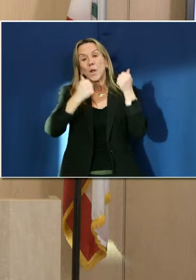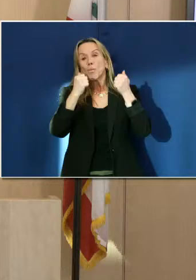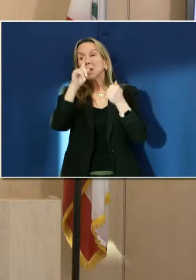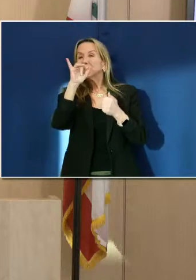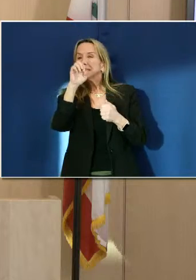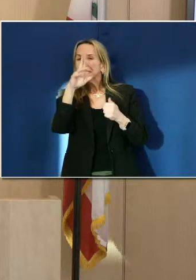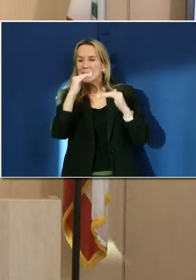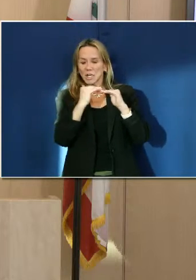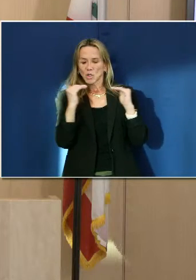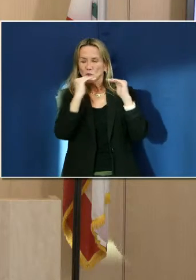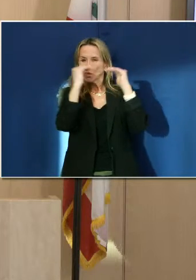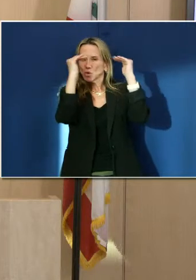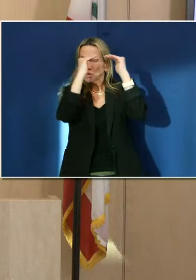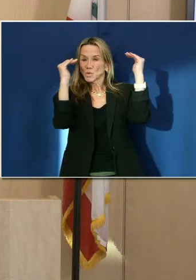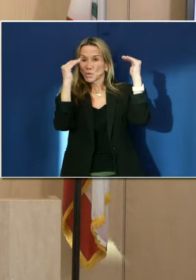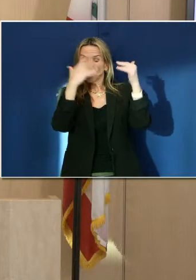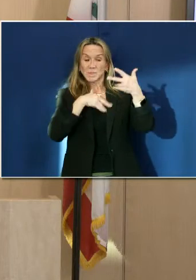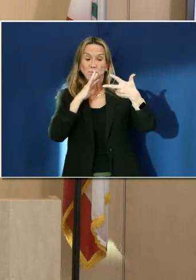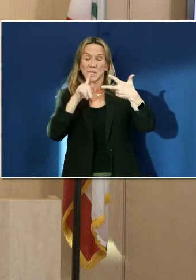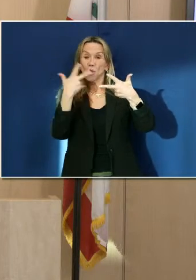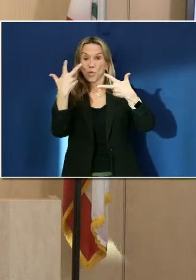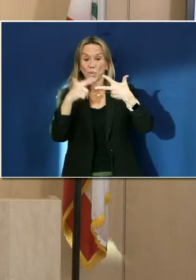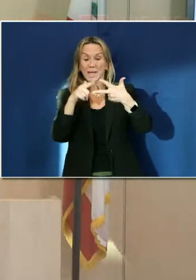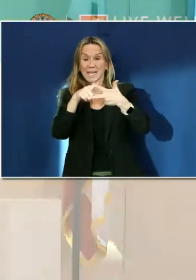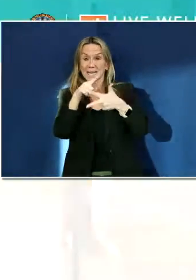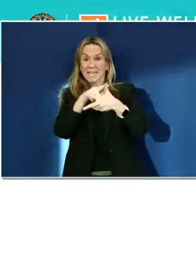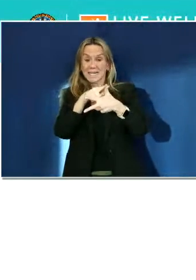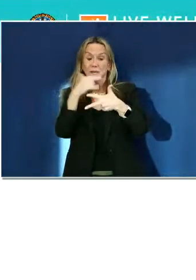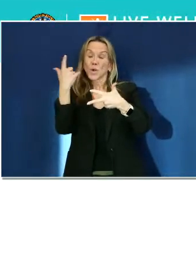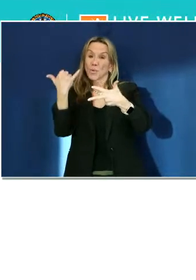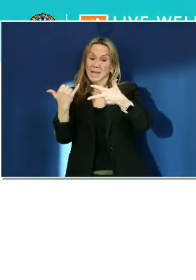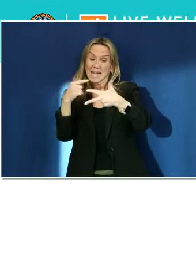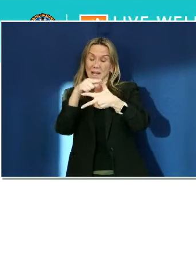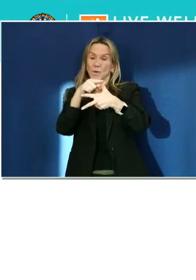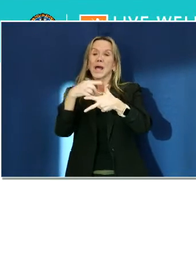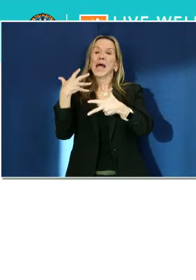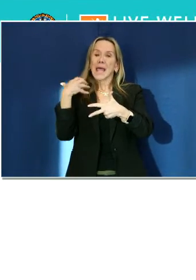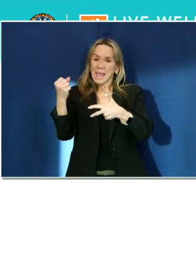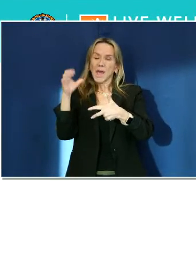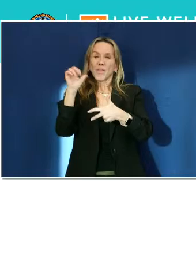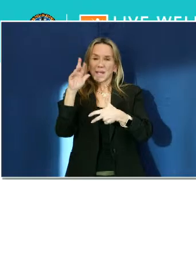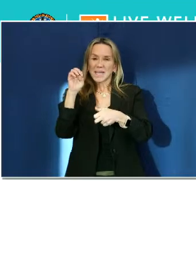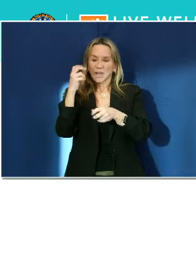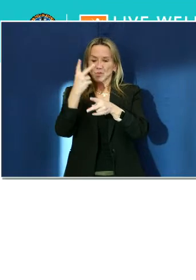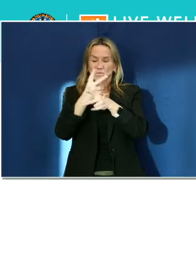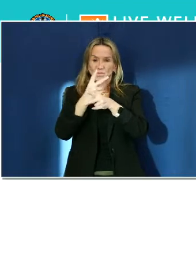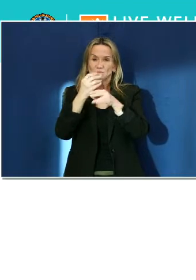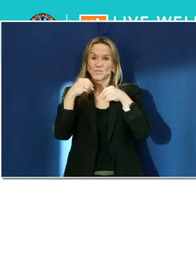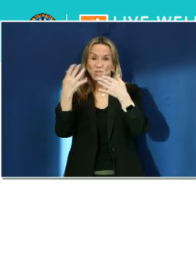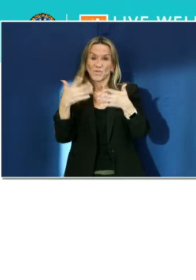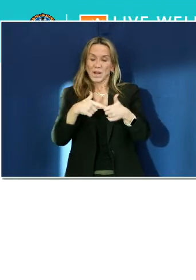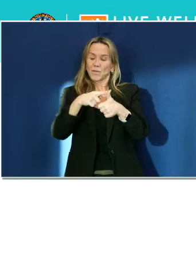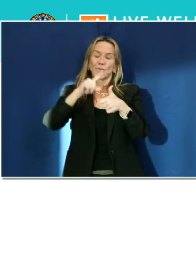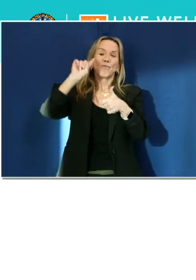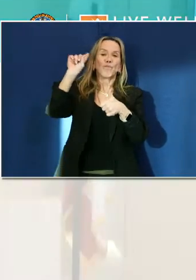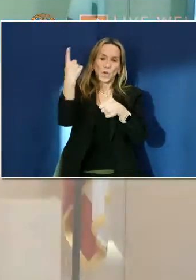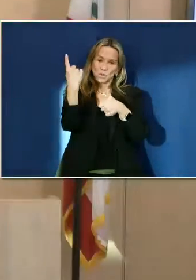3 tiers. Again, healthcare providers are at the top of the list for the first tier as it relates to healthcare